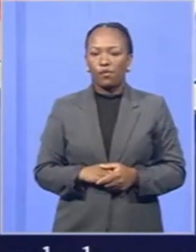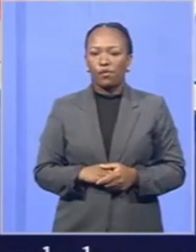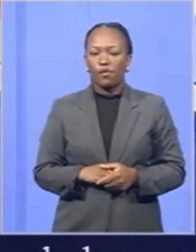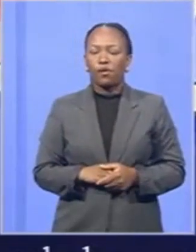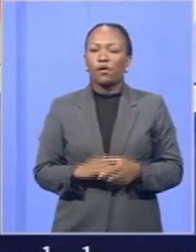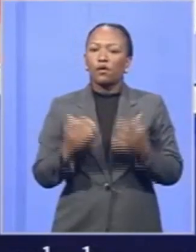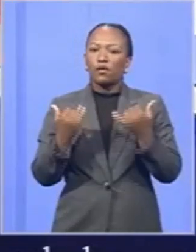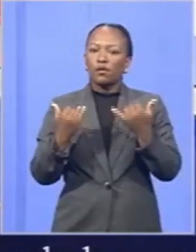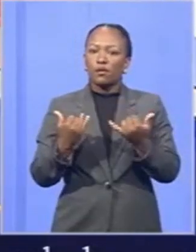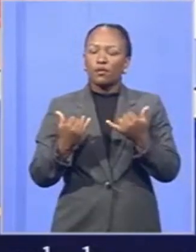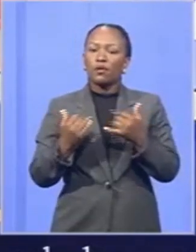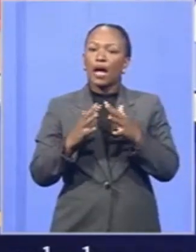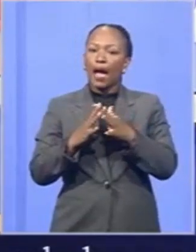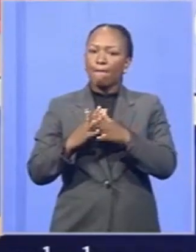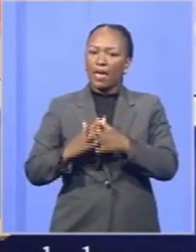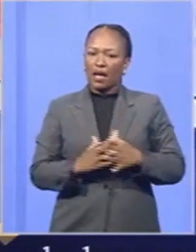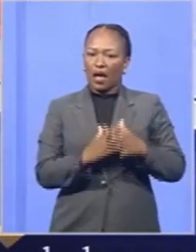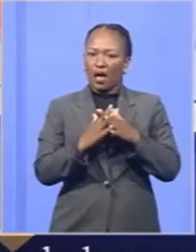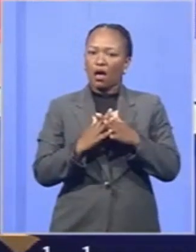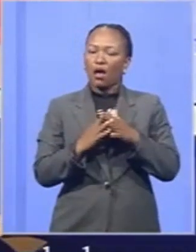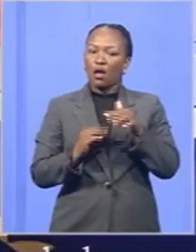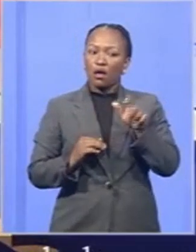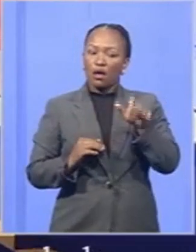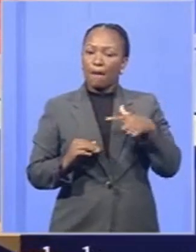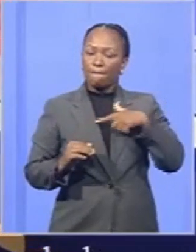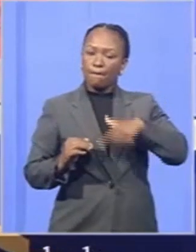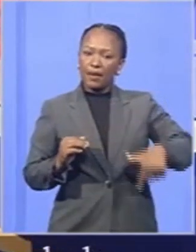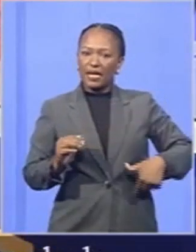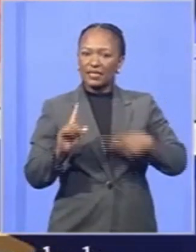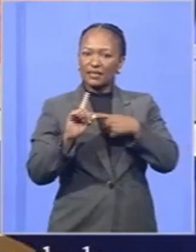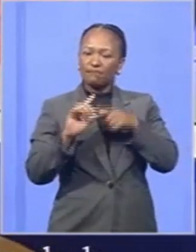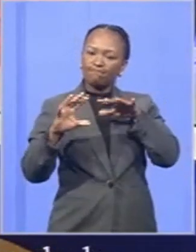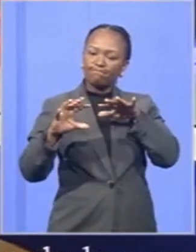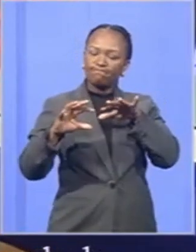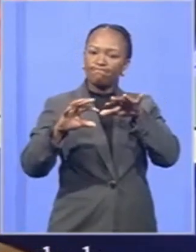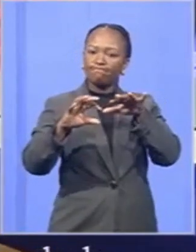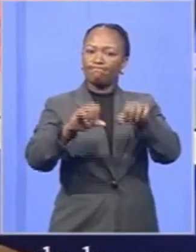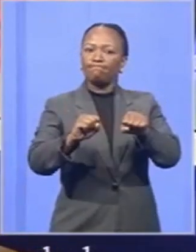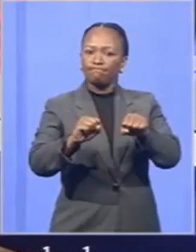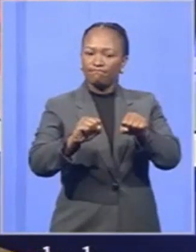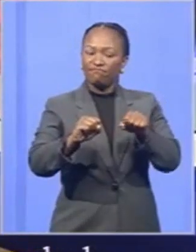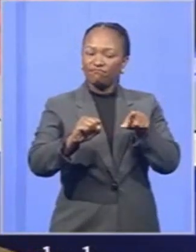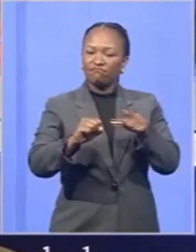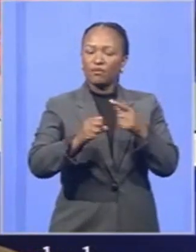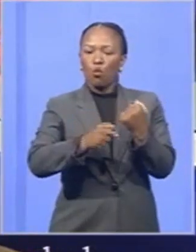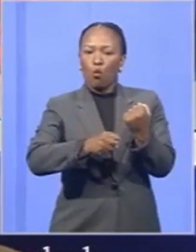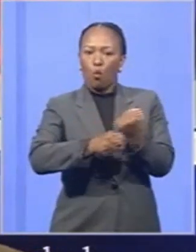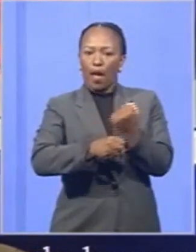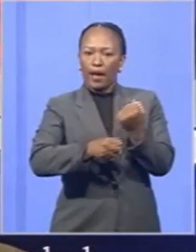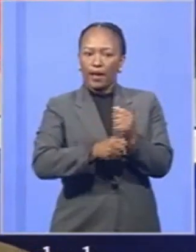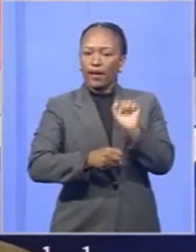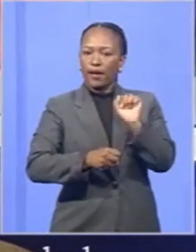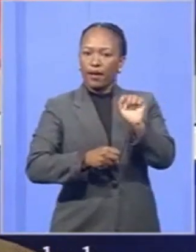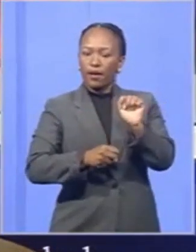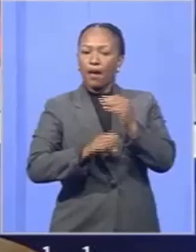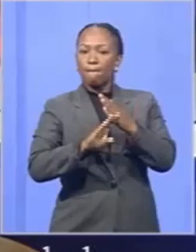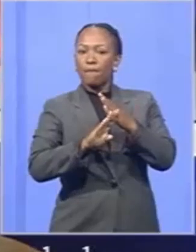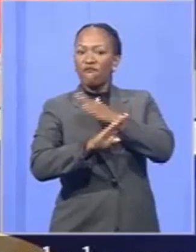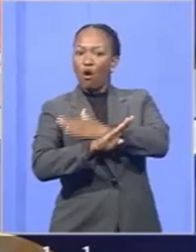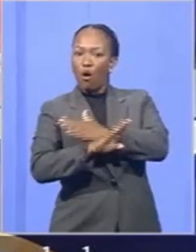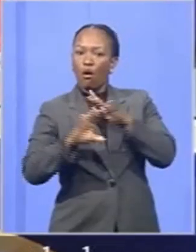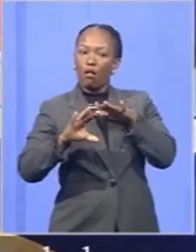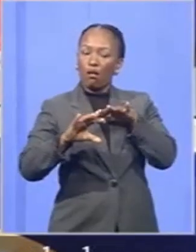ba naha ya America ke nahana hore karolo eo a e bapetseng ke hore ha a ne a etsa tsebiso ya hore pele a kena